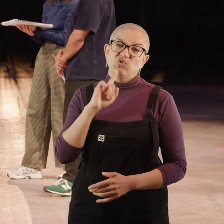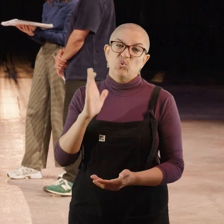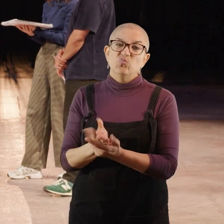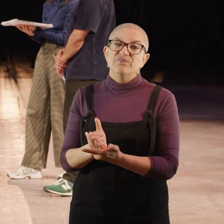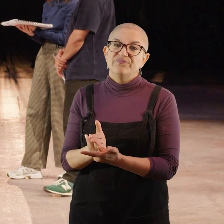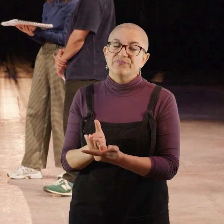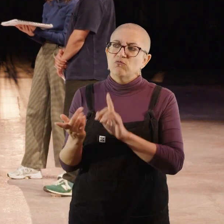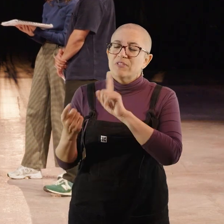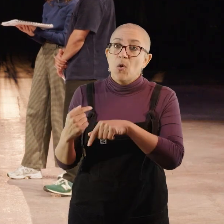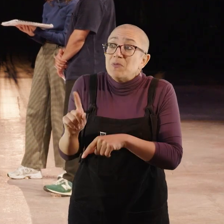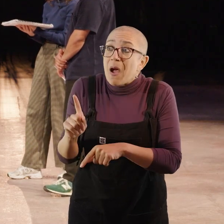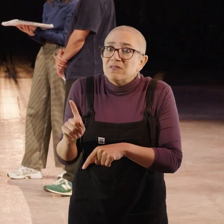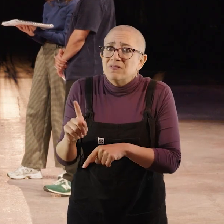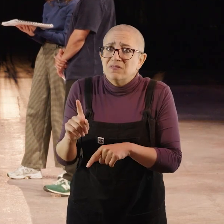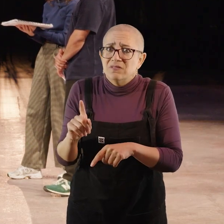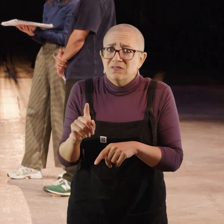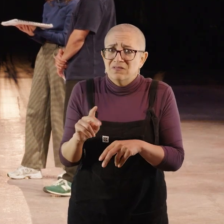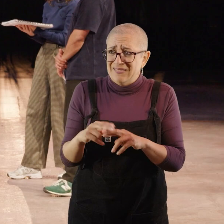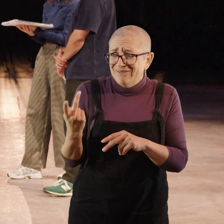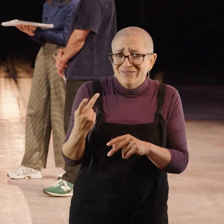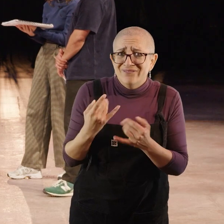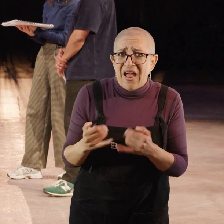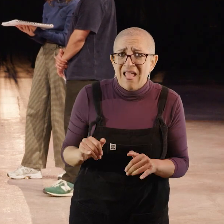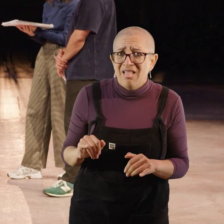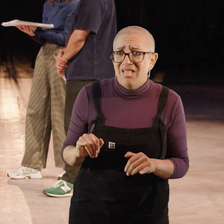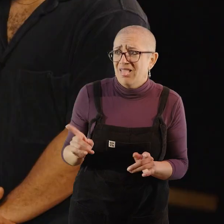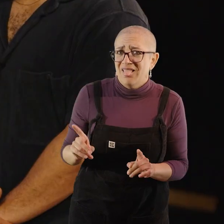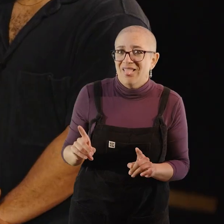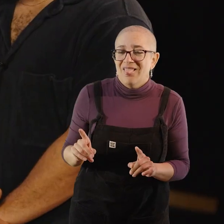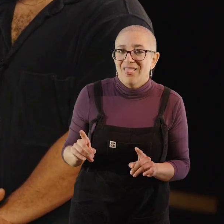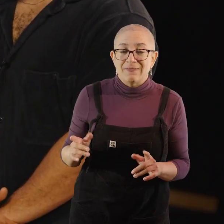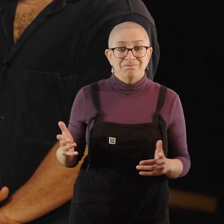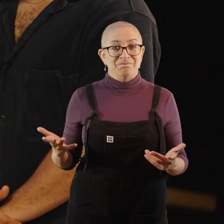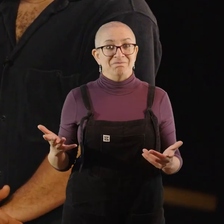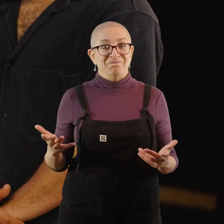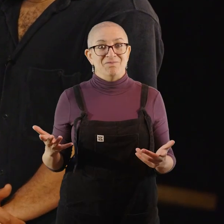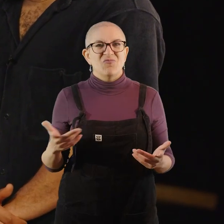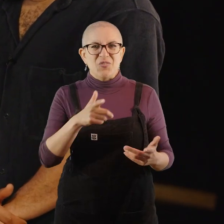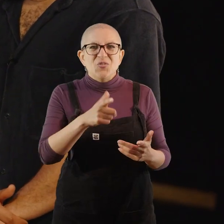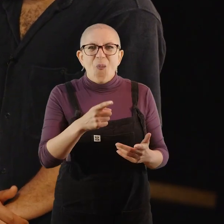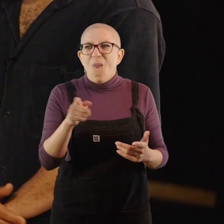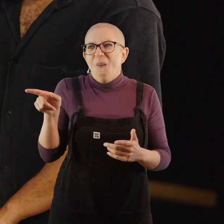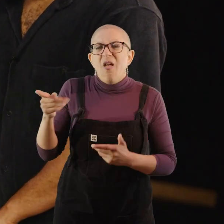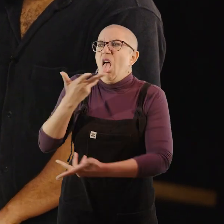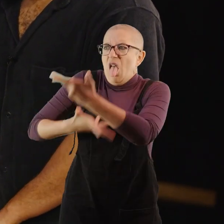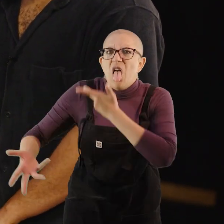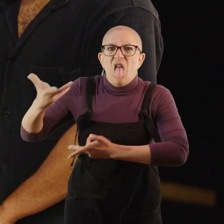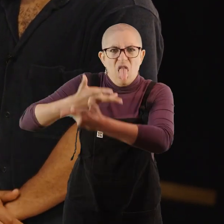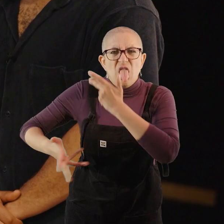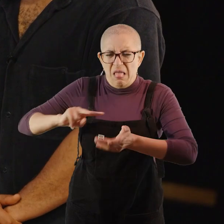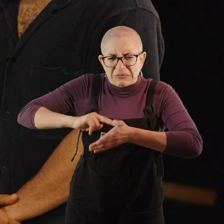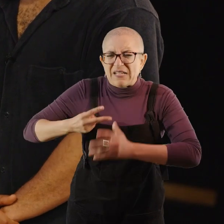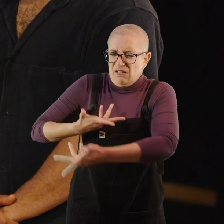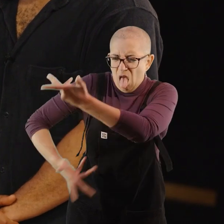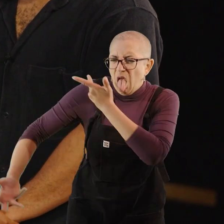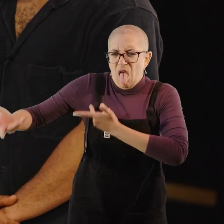with, "But what if it doesn't go well? If we should fail?" Still, it's not. It's even after all that and all the tactics